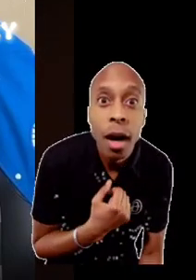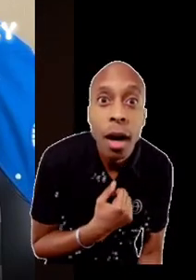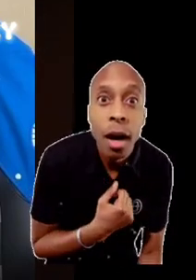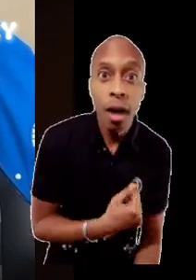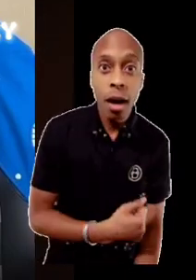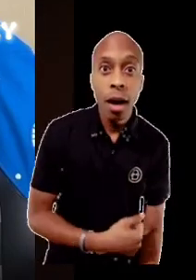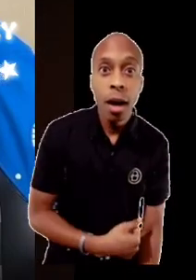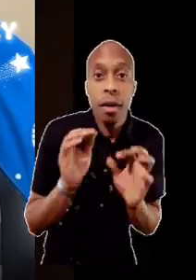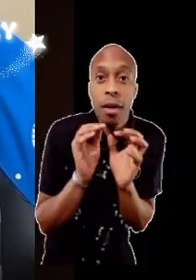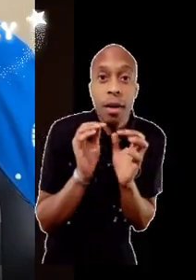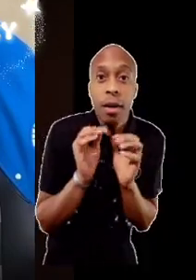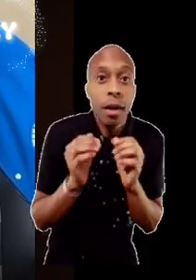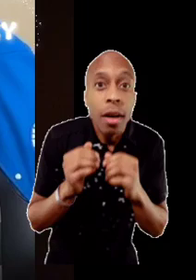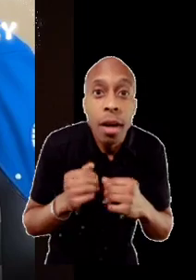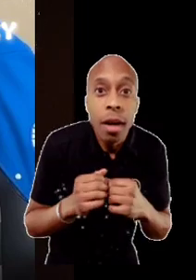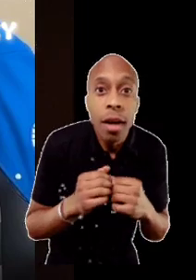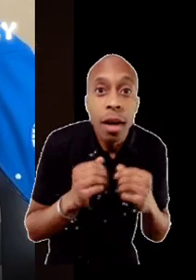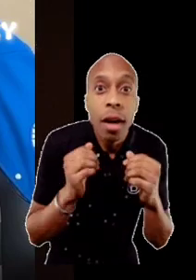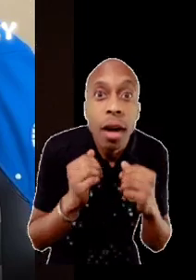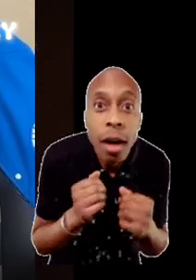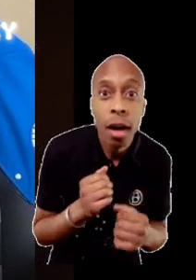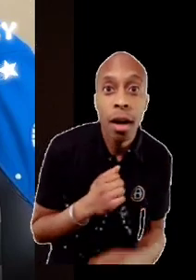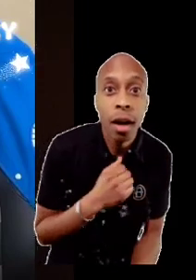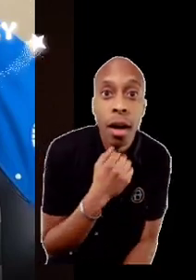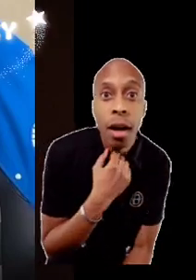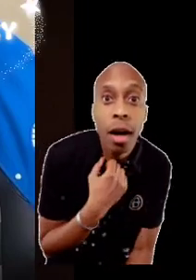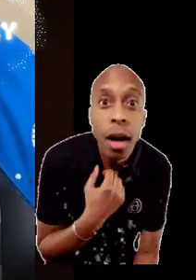Me can love you and make you get in a trouble feet.